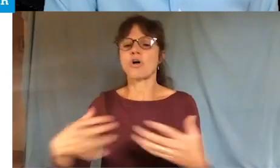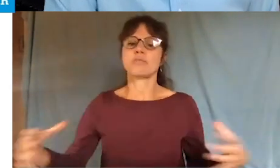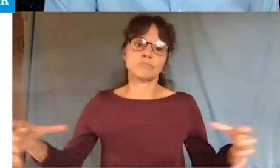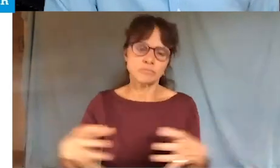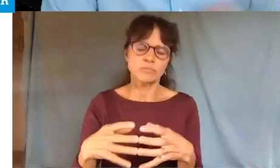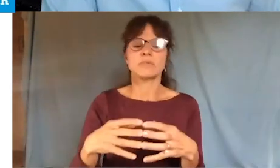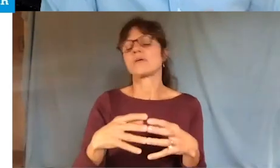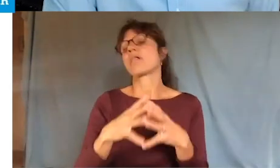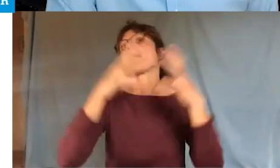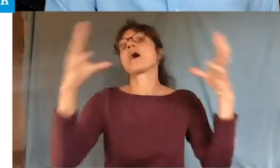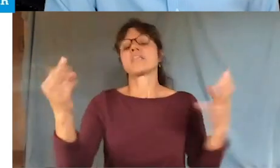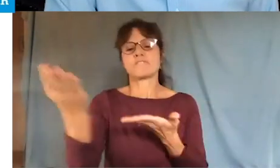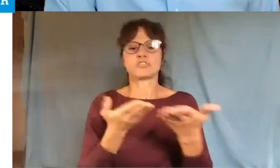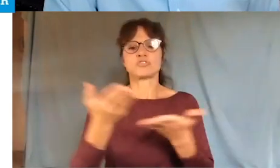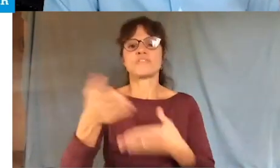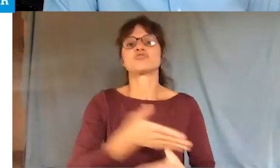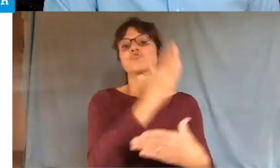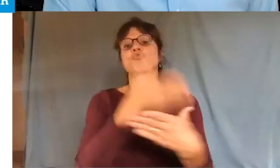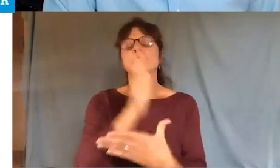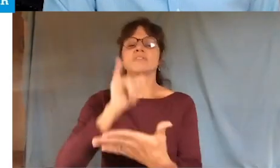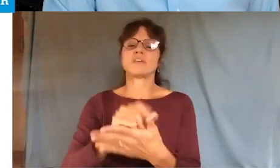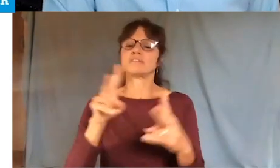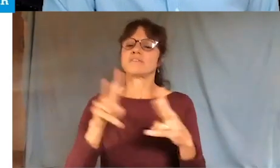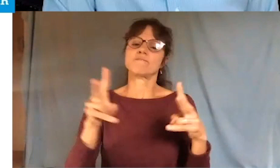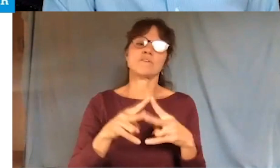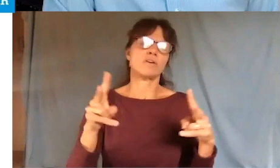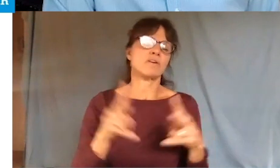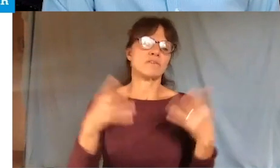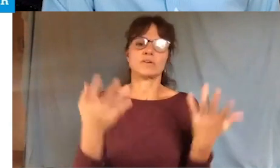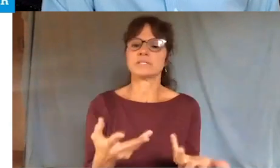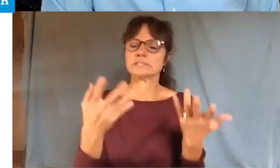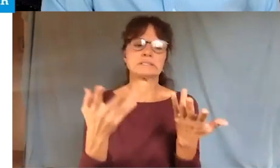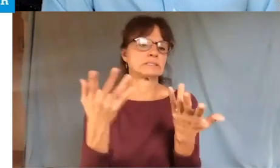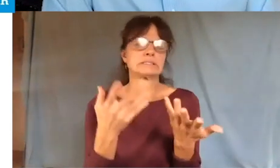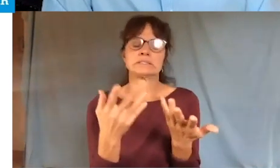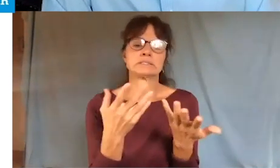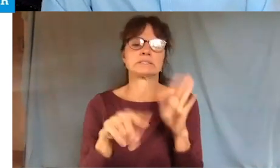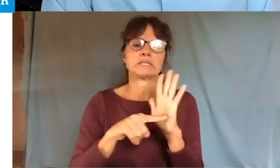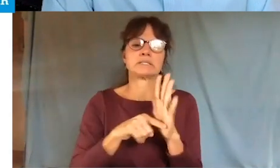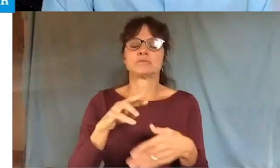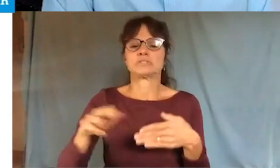amount of service disruption that I think is very, very consequential. Next slide, please.